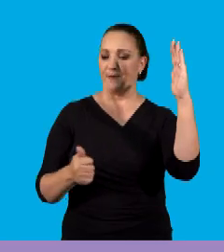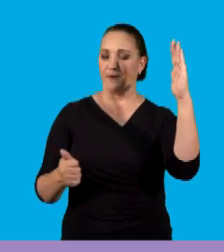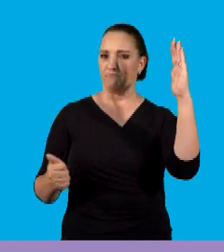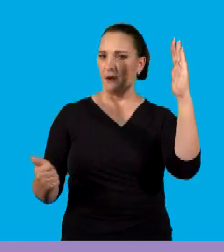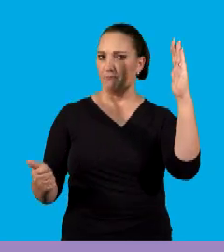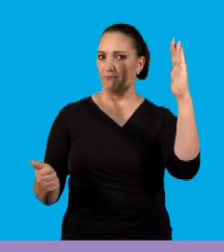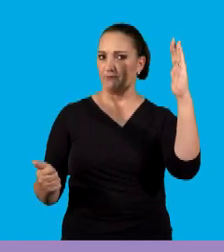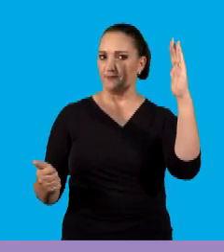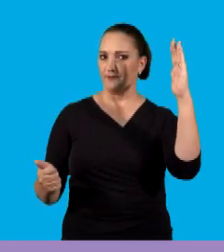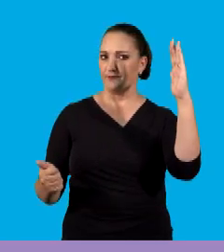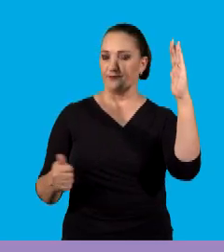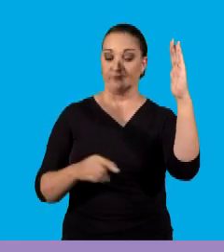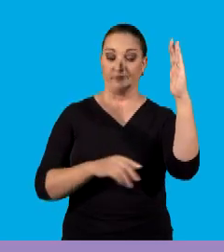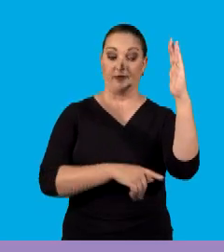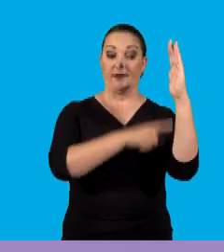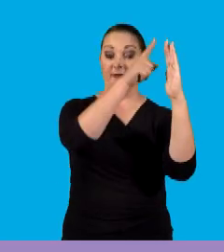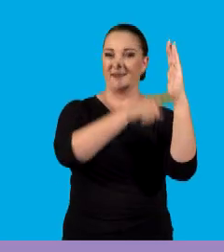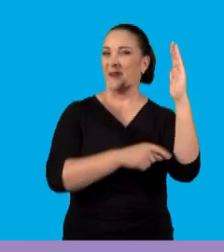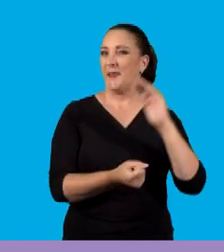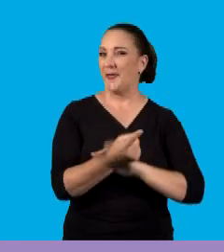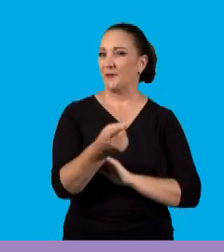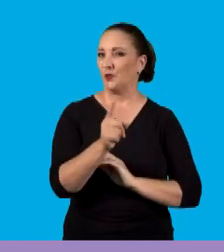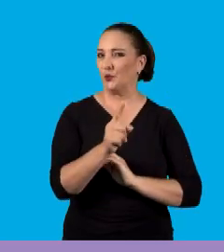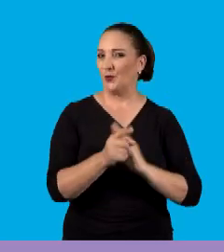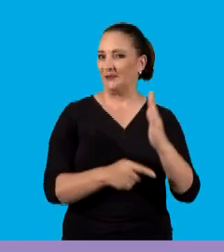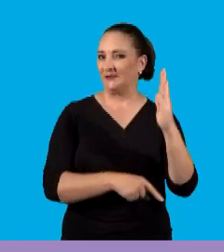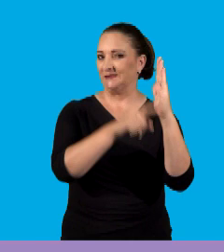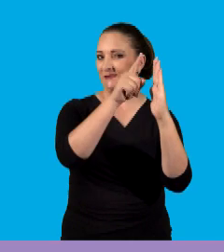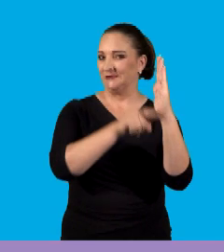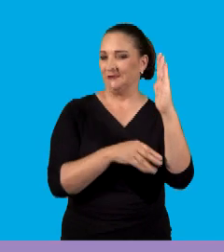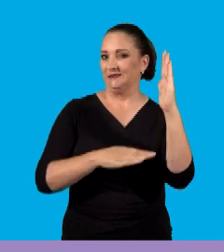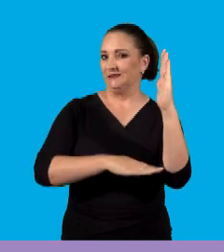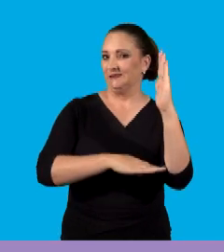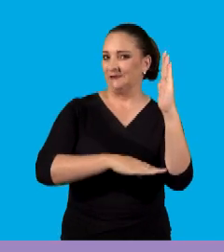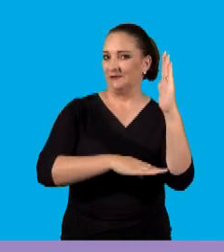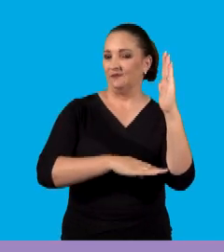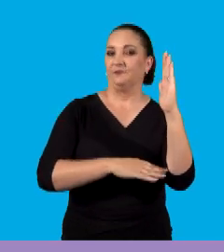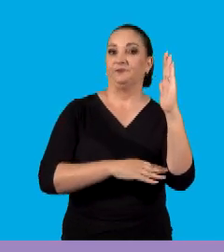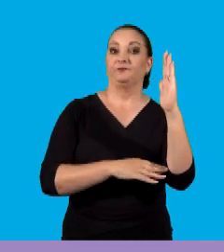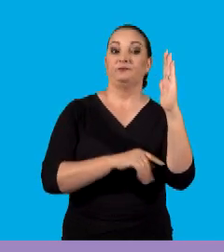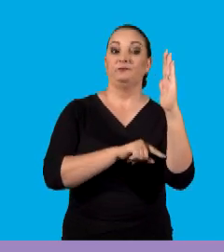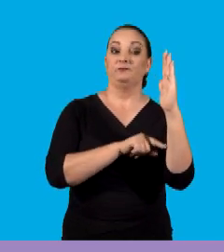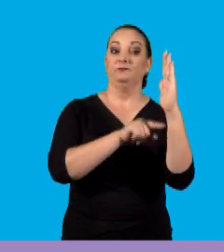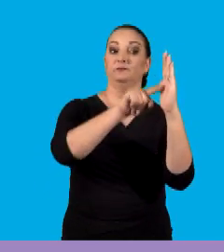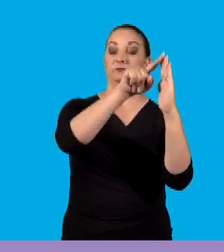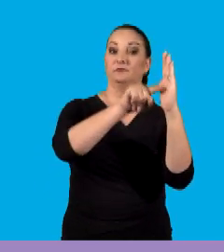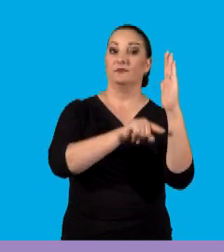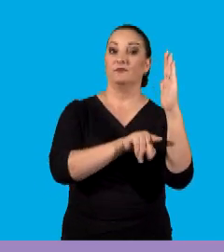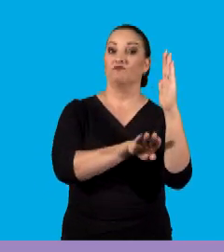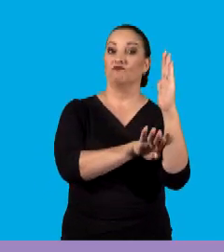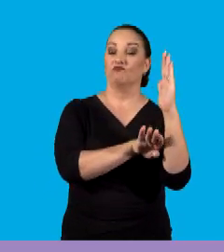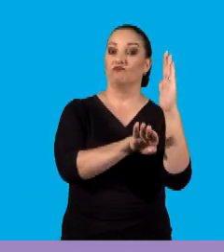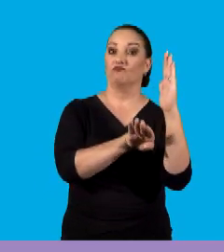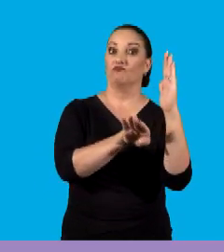our horizontal values, then what is happening to our graph with the vertical values? Well,